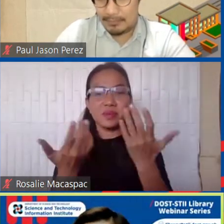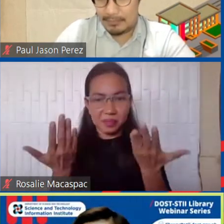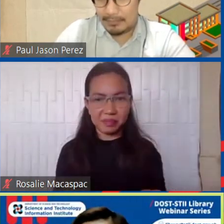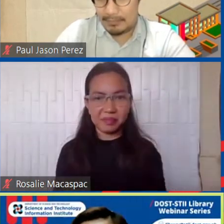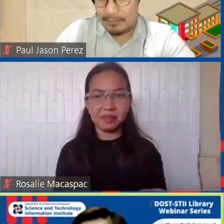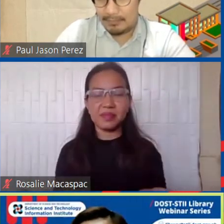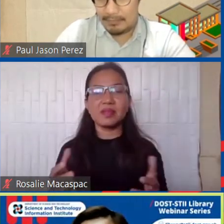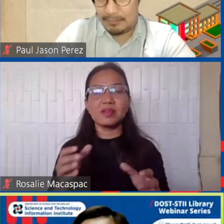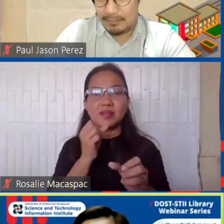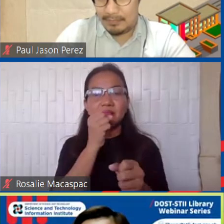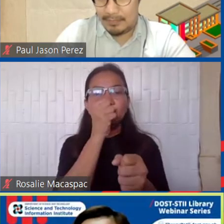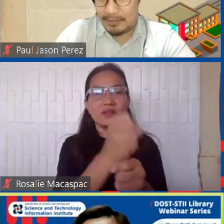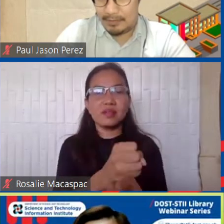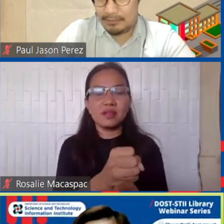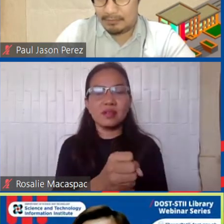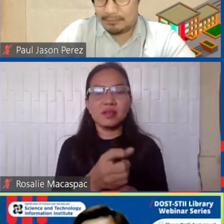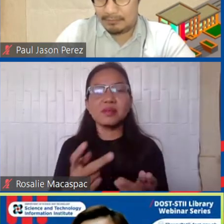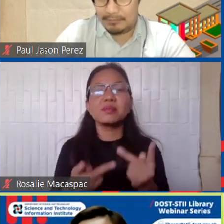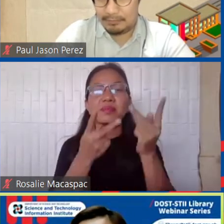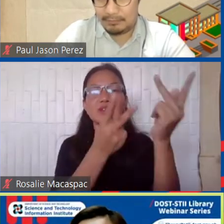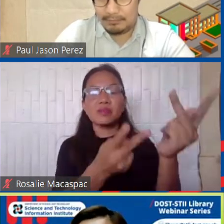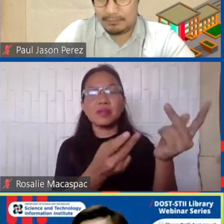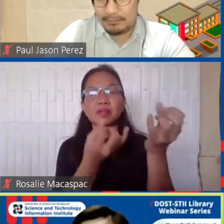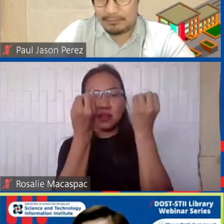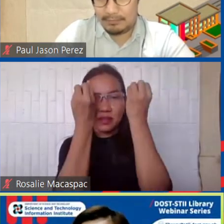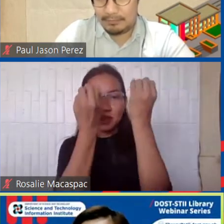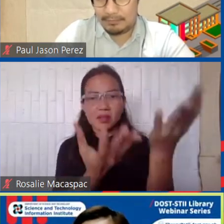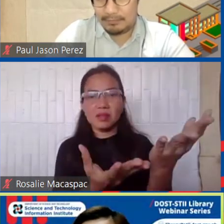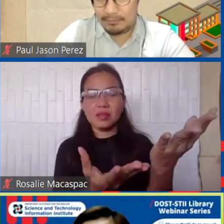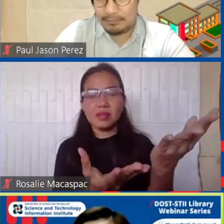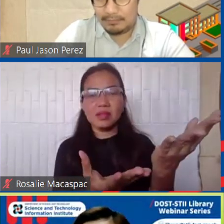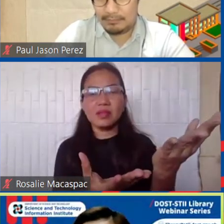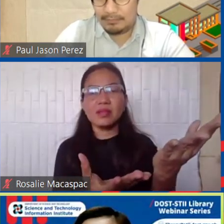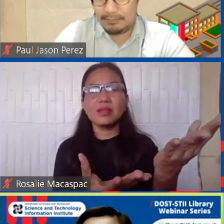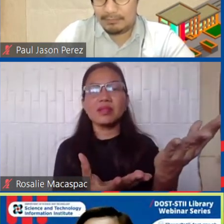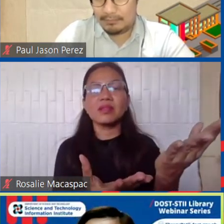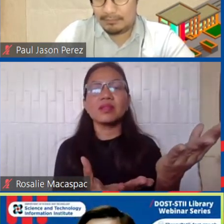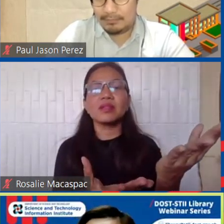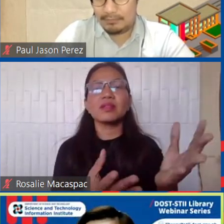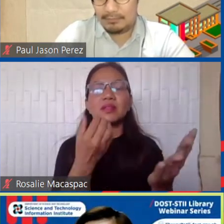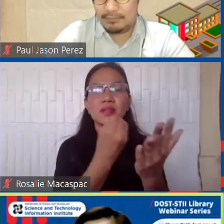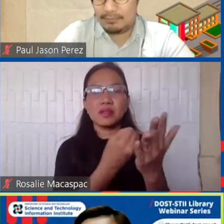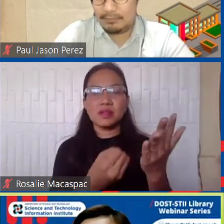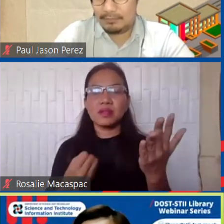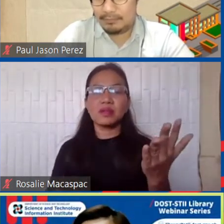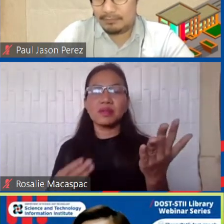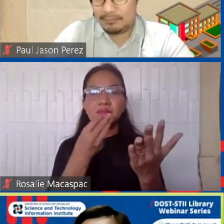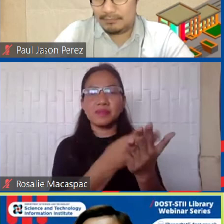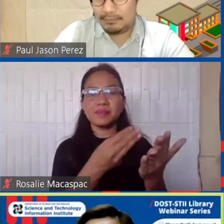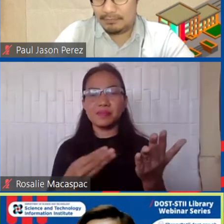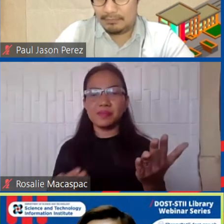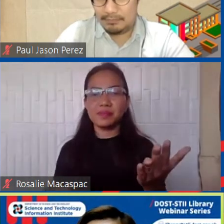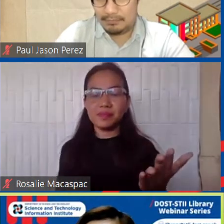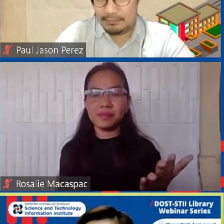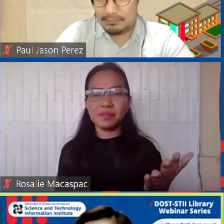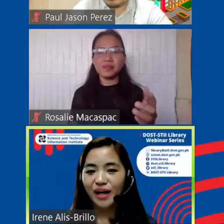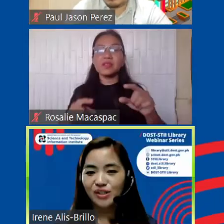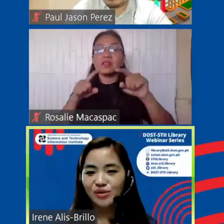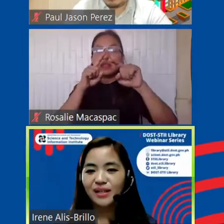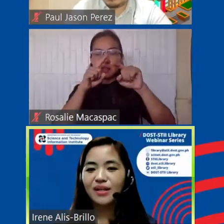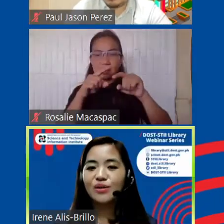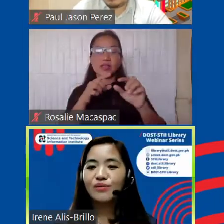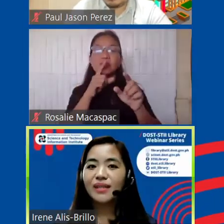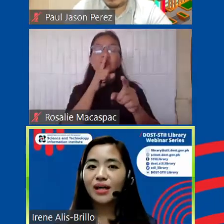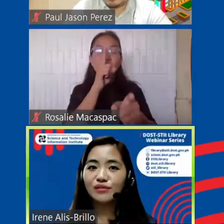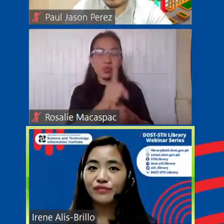make sure that we are able to provide information and information sources or materials that are reliable and